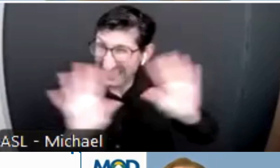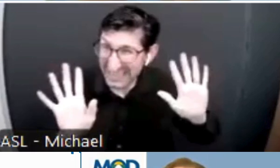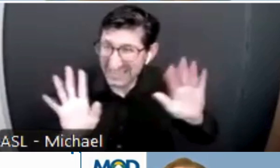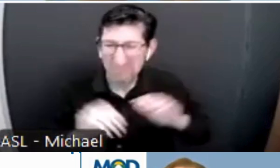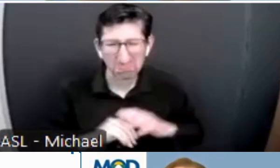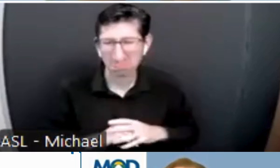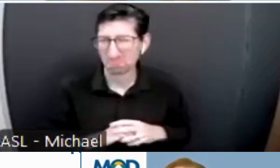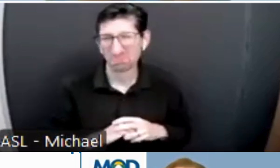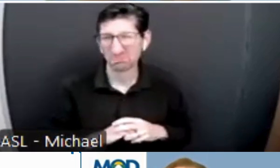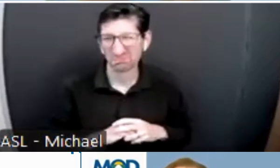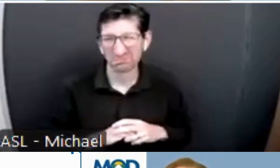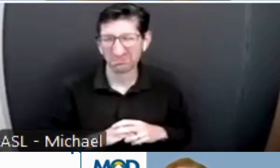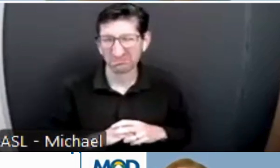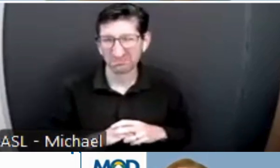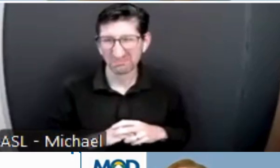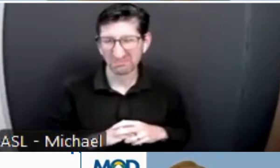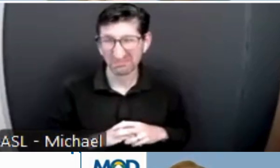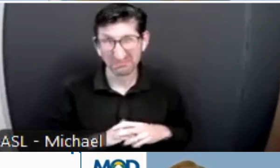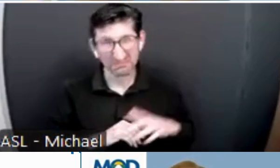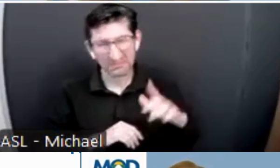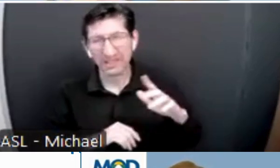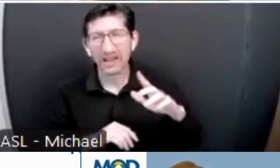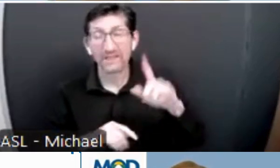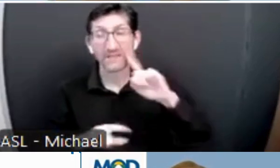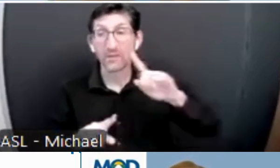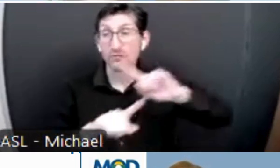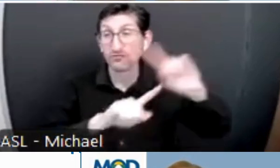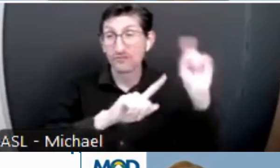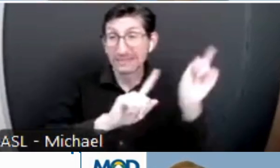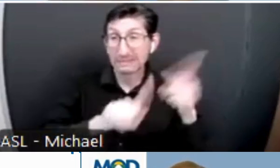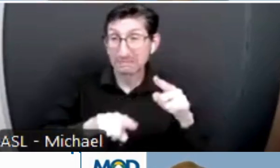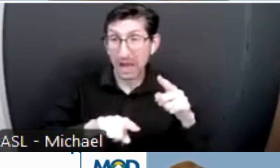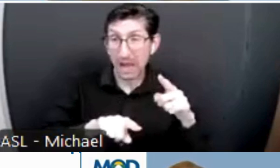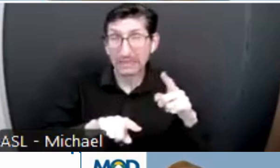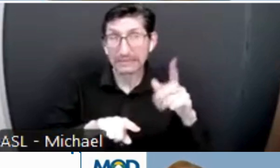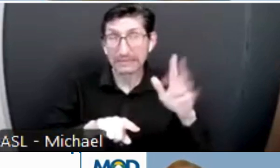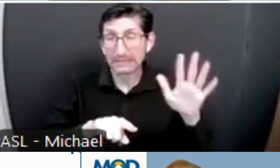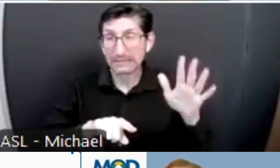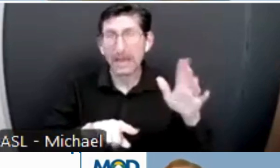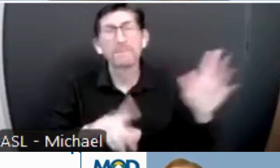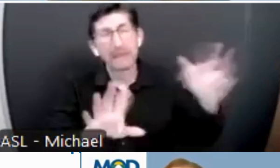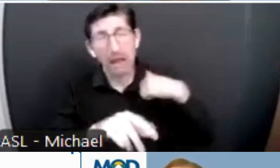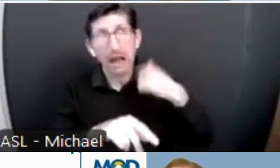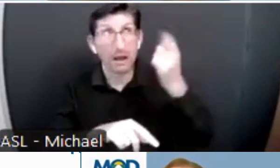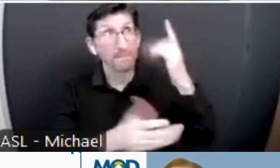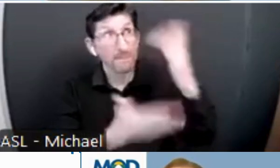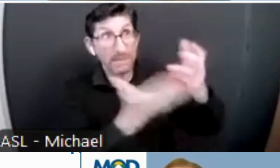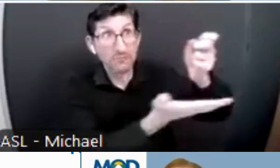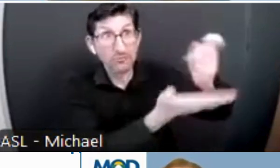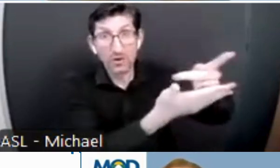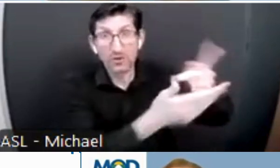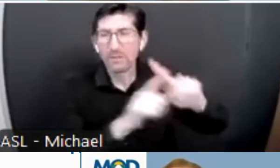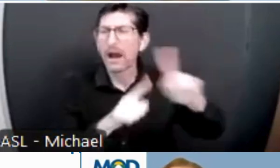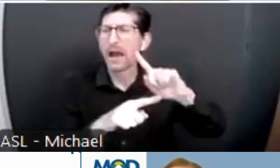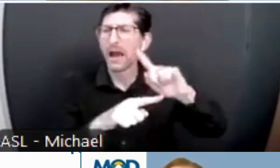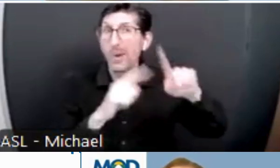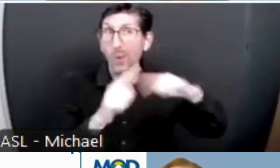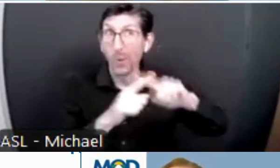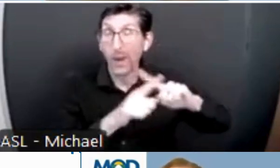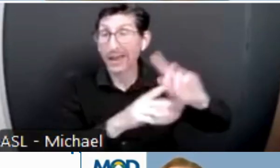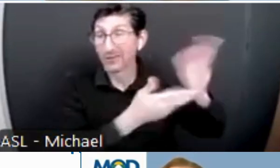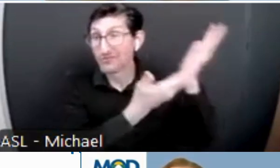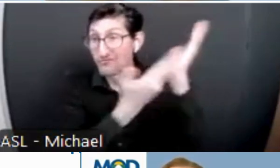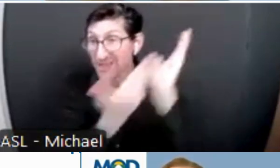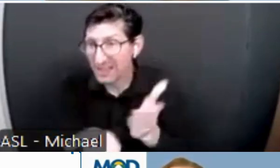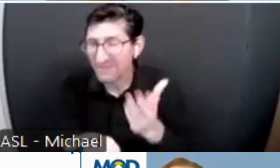As far as, getting a response, it might take time to actually implement it, even if it was approved, right? So just for an initial response, it would be